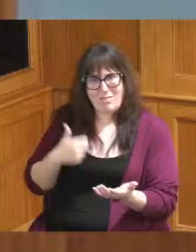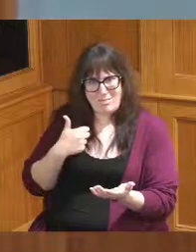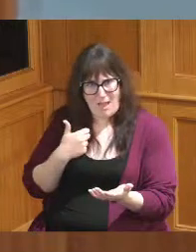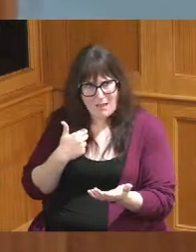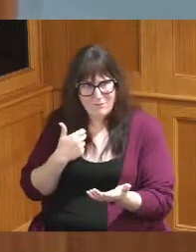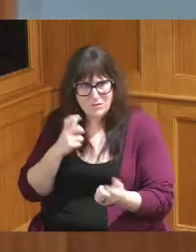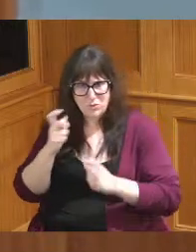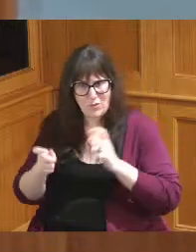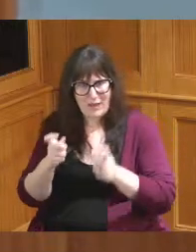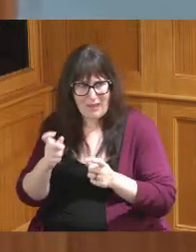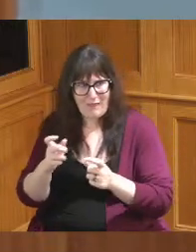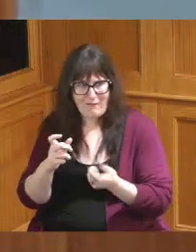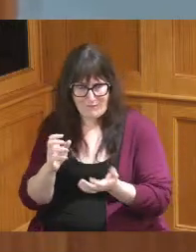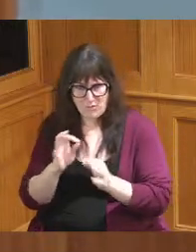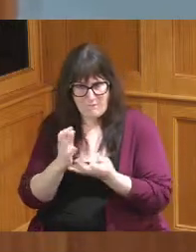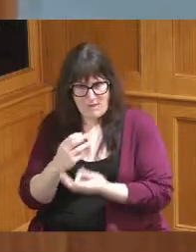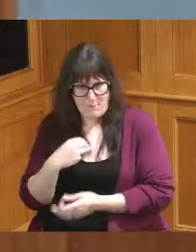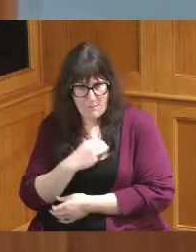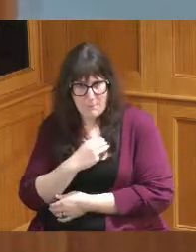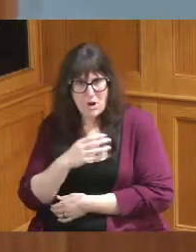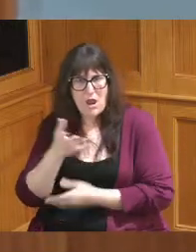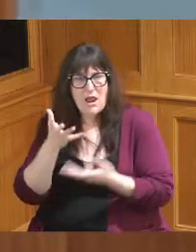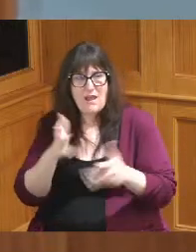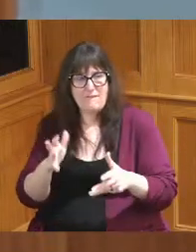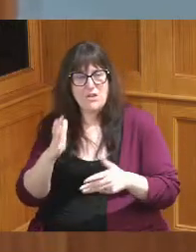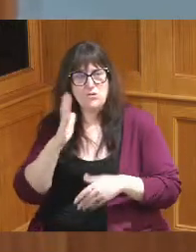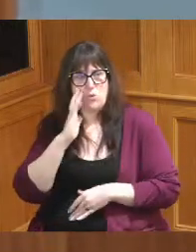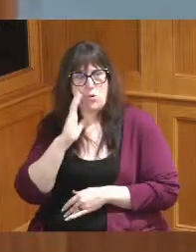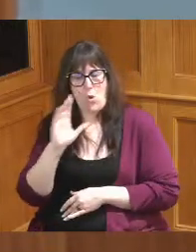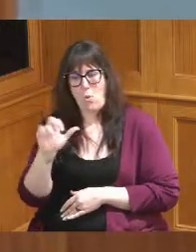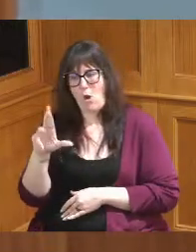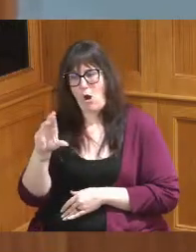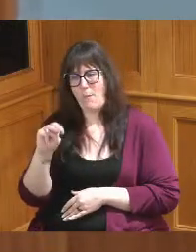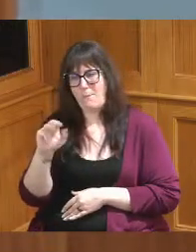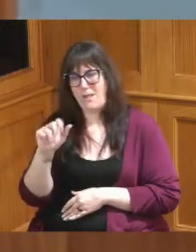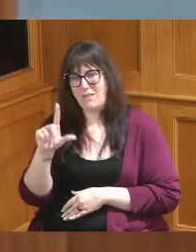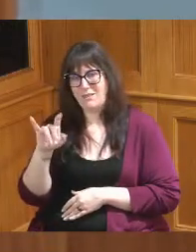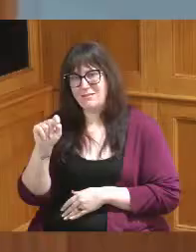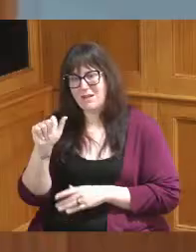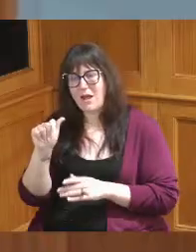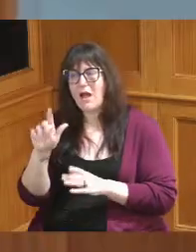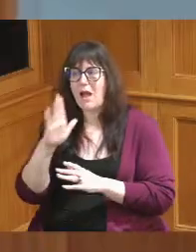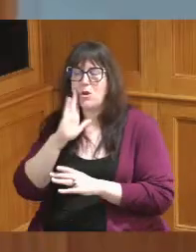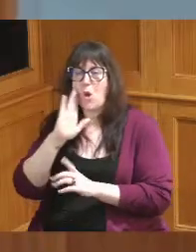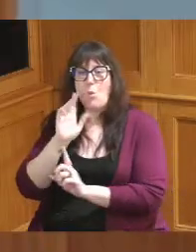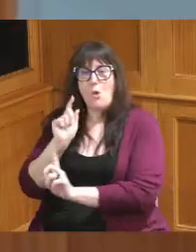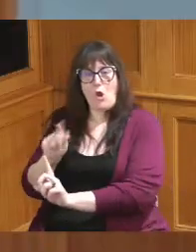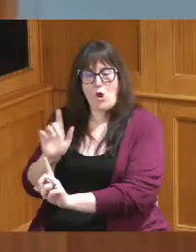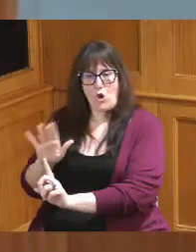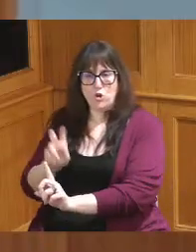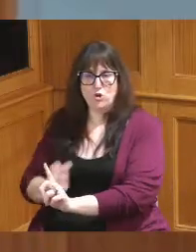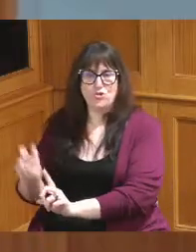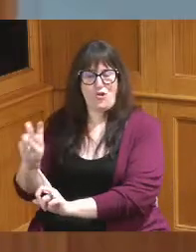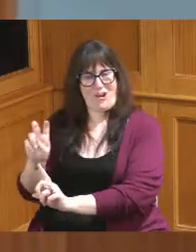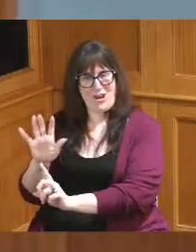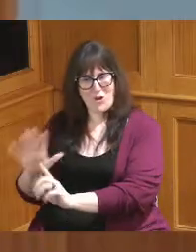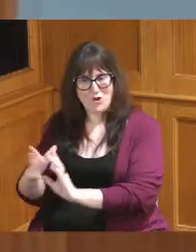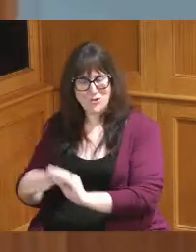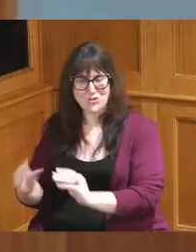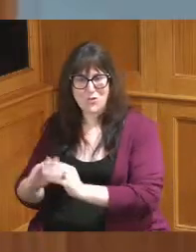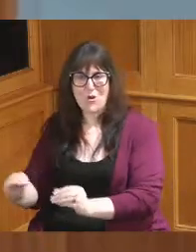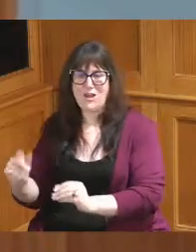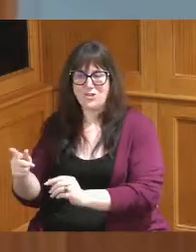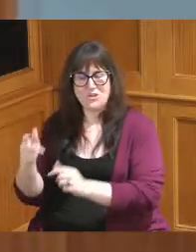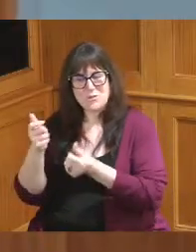to your family member. And I know Carmelita personally. And so when I think about her journey and that she has been advocating for